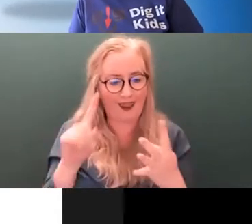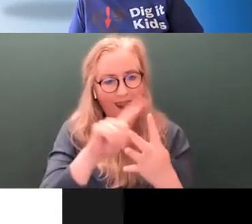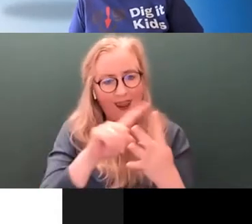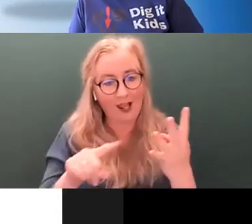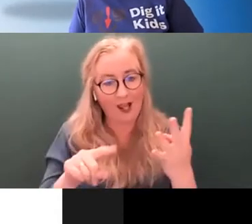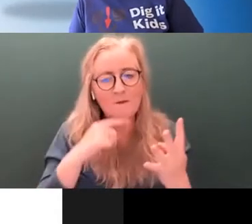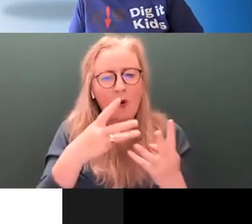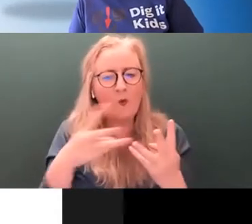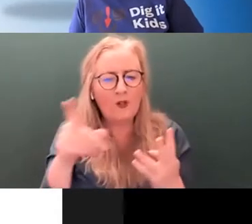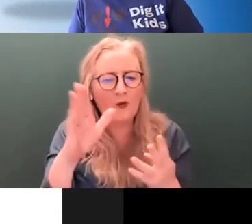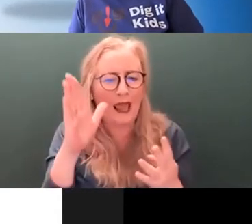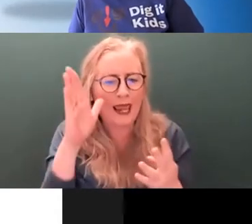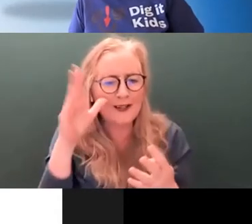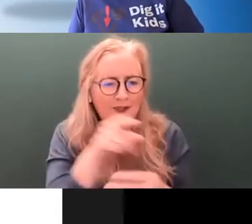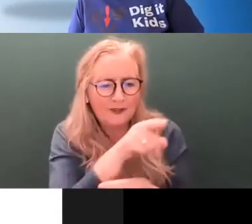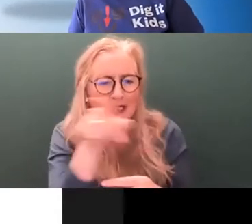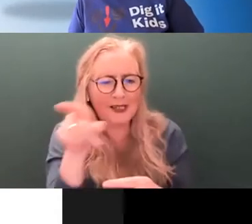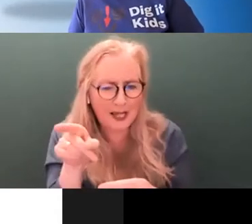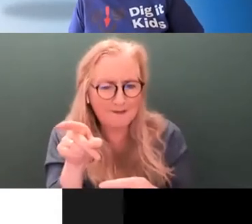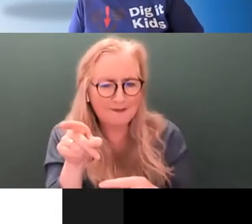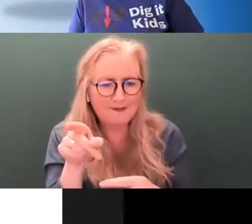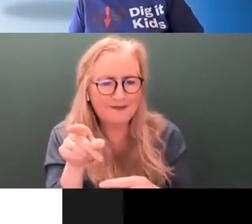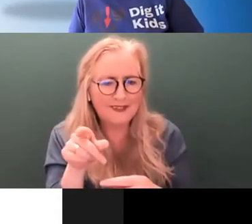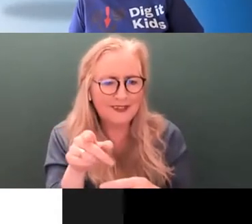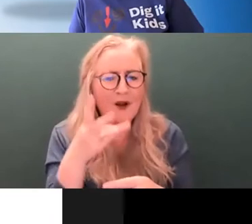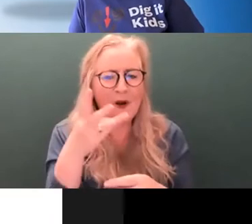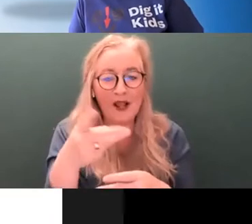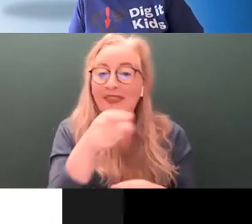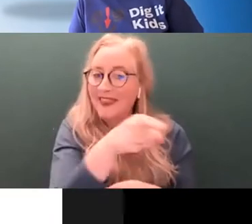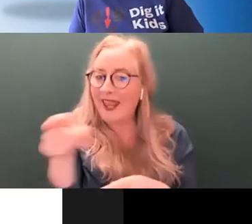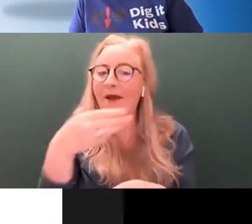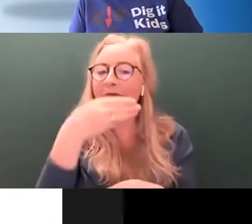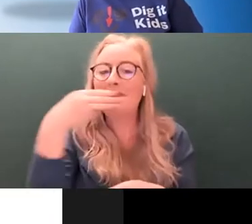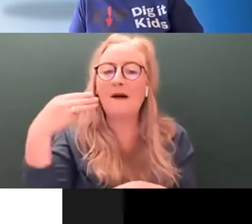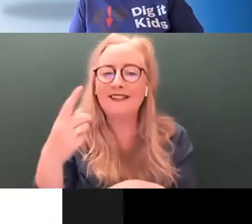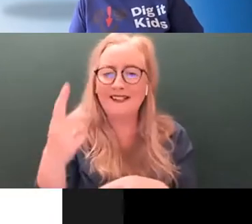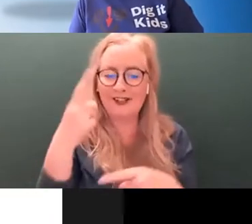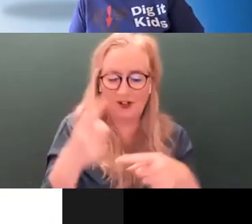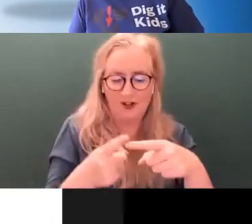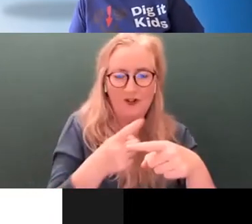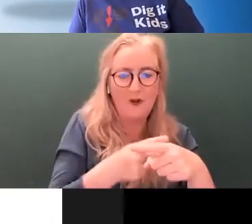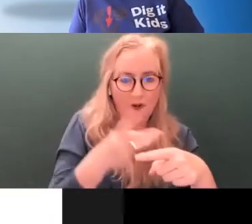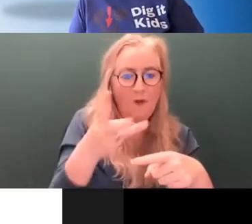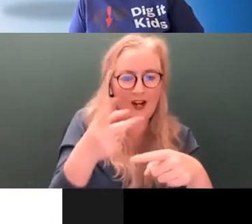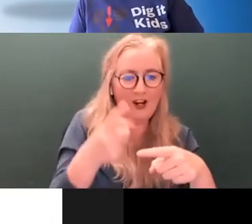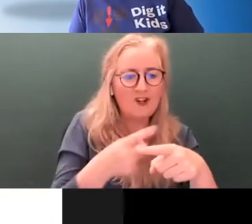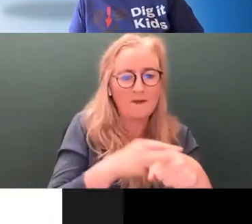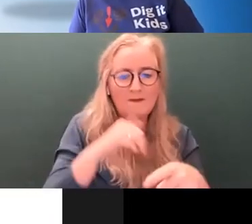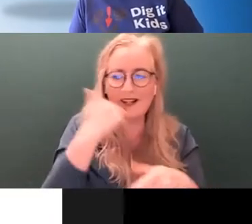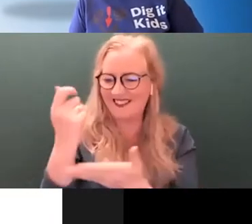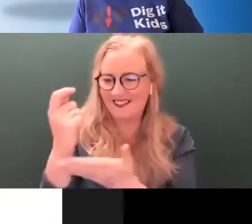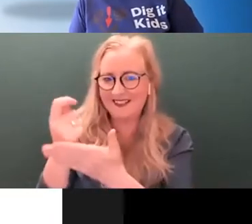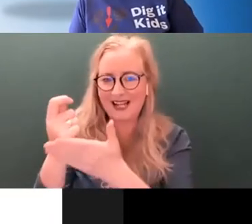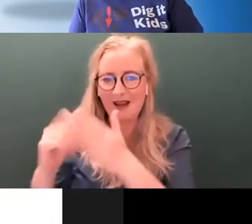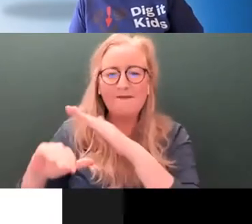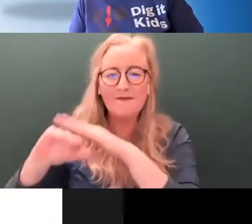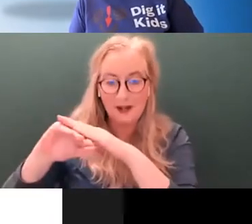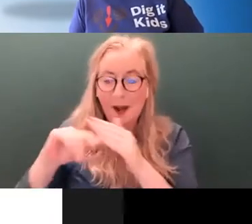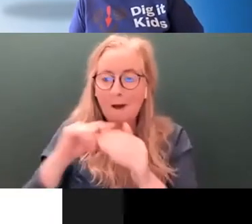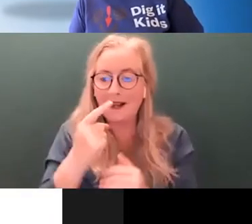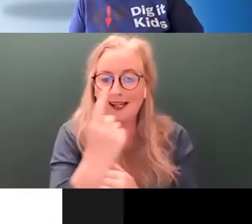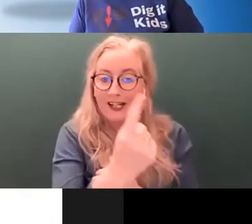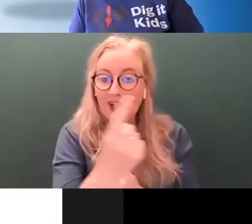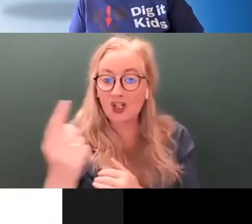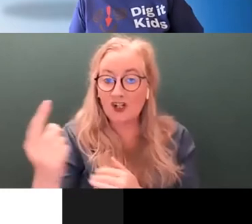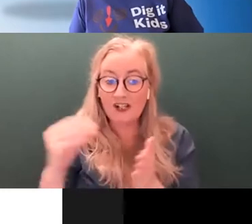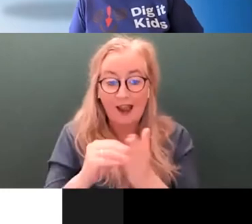you're listening to them, they've promised that they'll be short, which is simply because of the time. But each of them have websites,